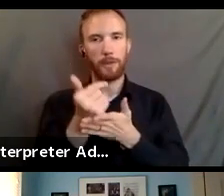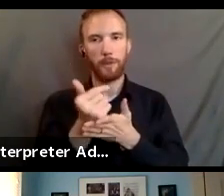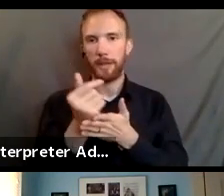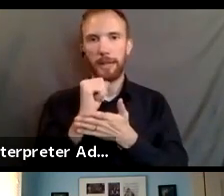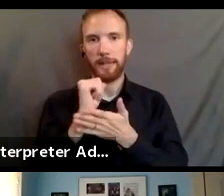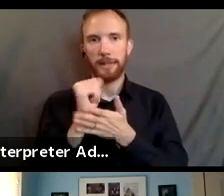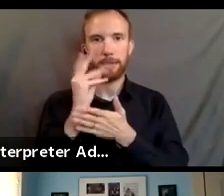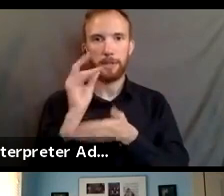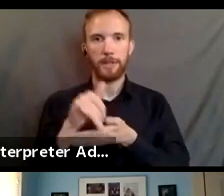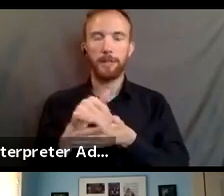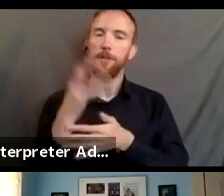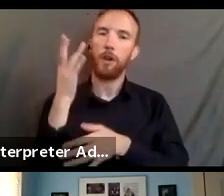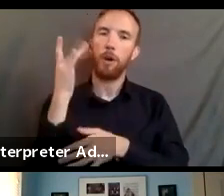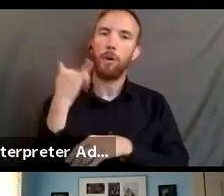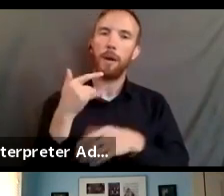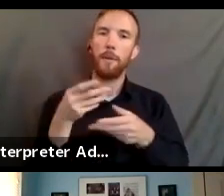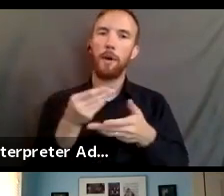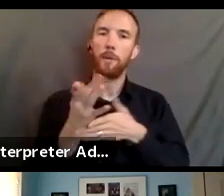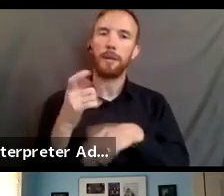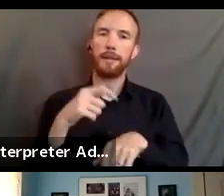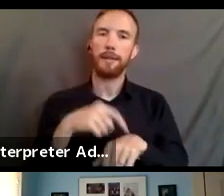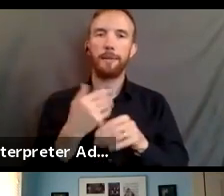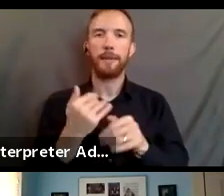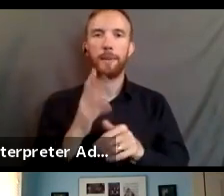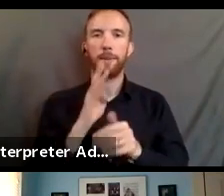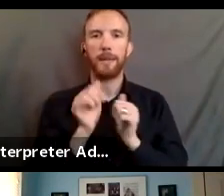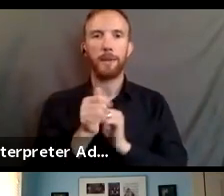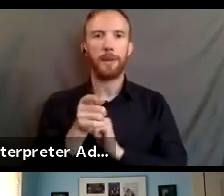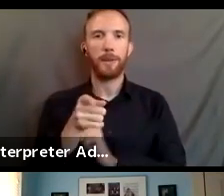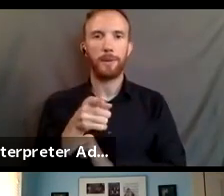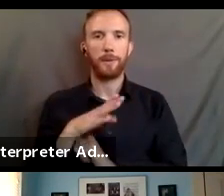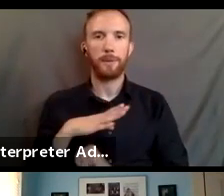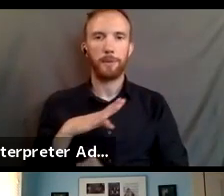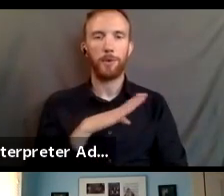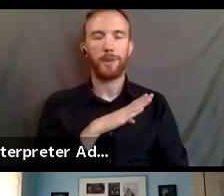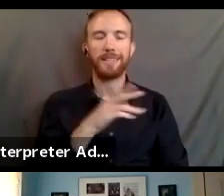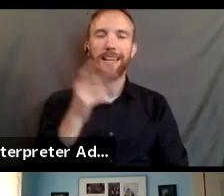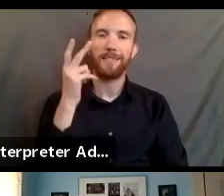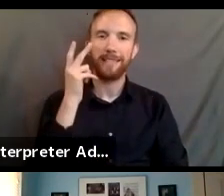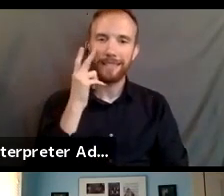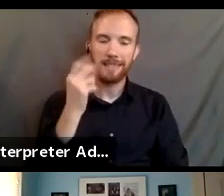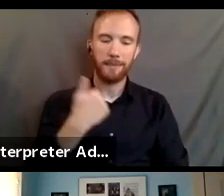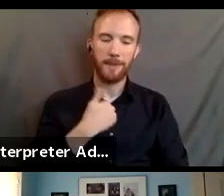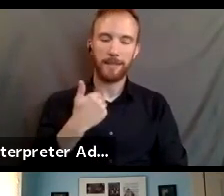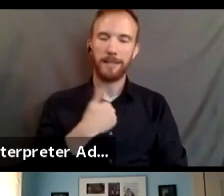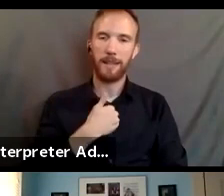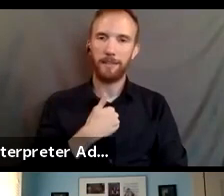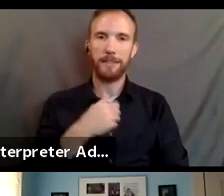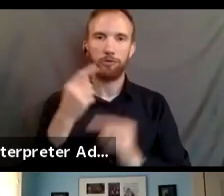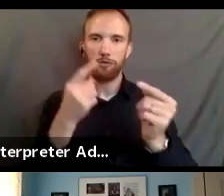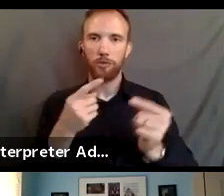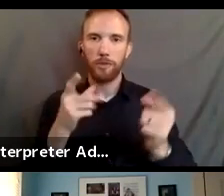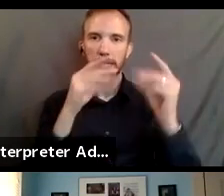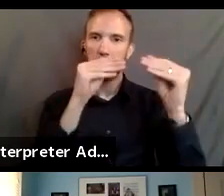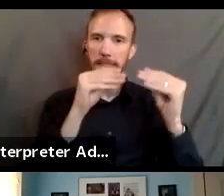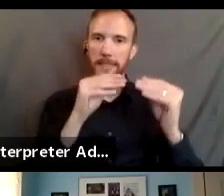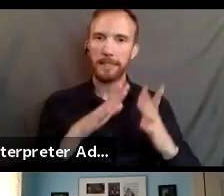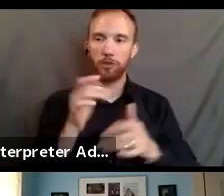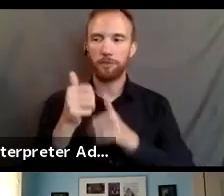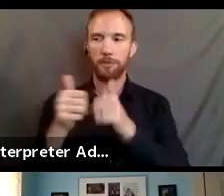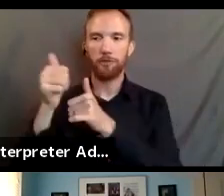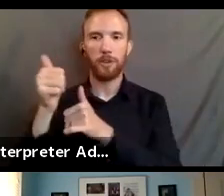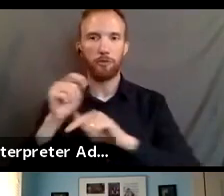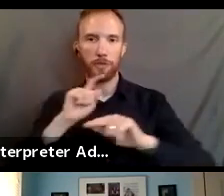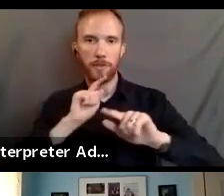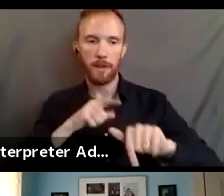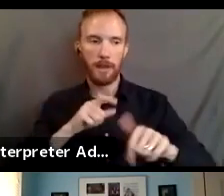speaking to the board because i have witnessed firsthand the struggles of our teachers and administration responding to overcrowding in our school over